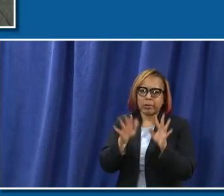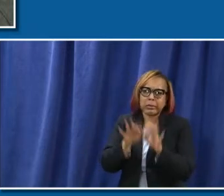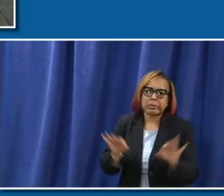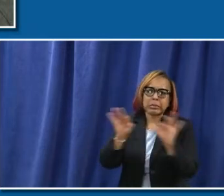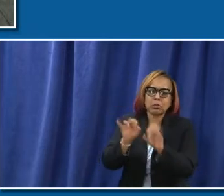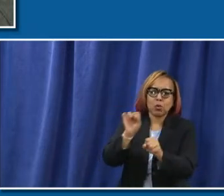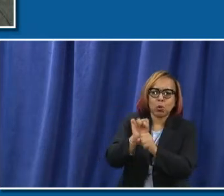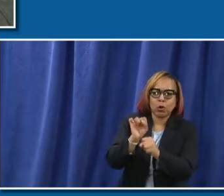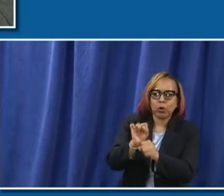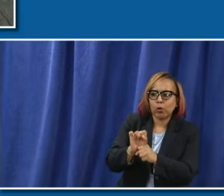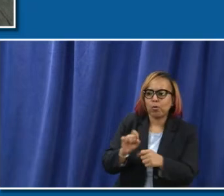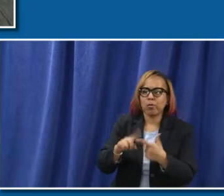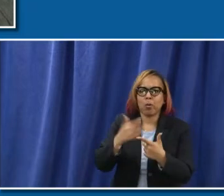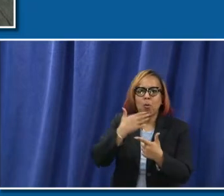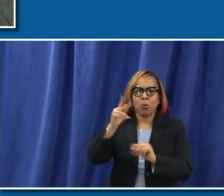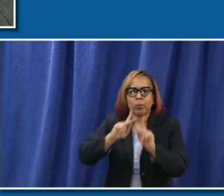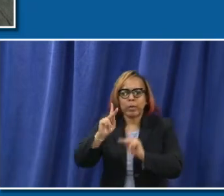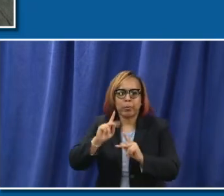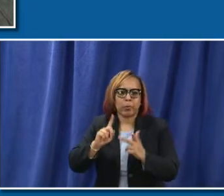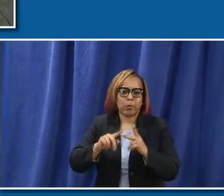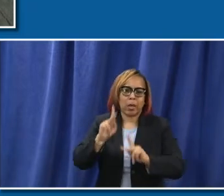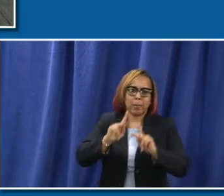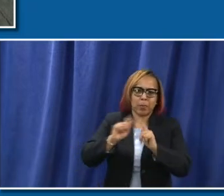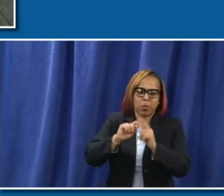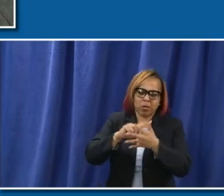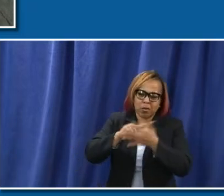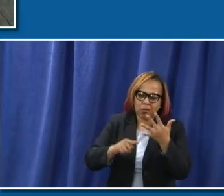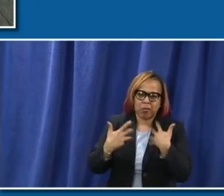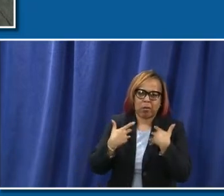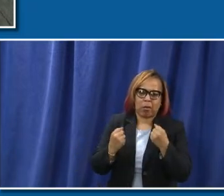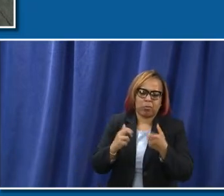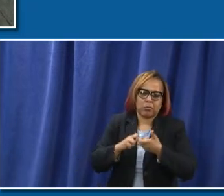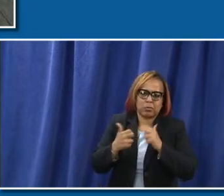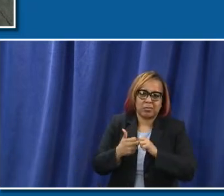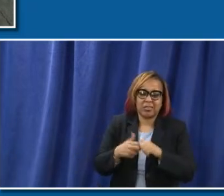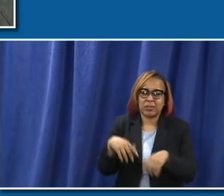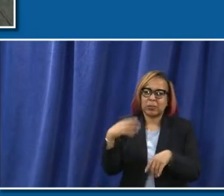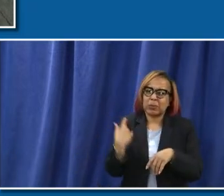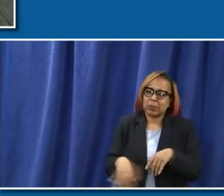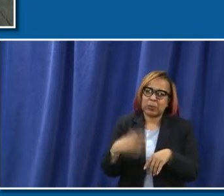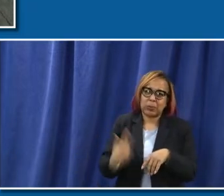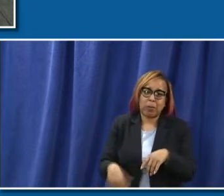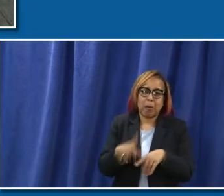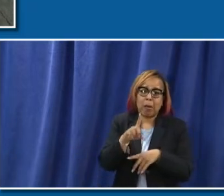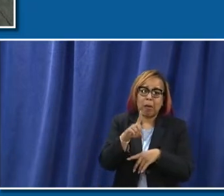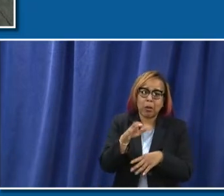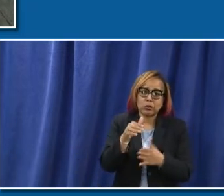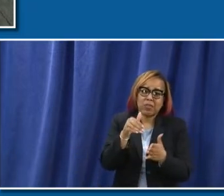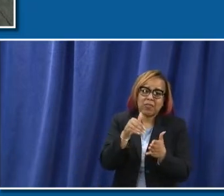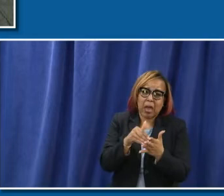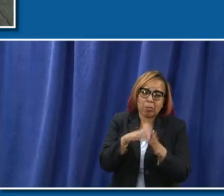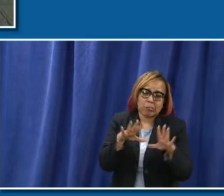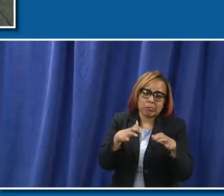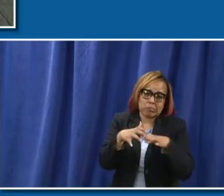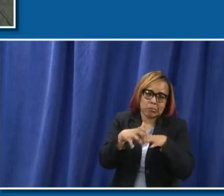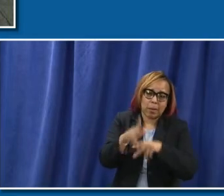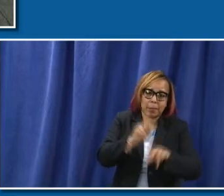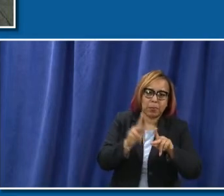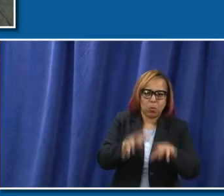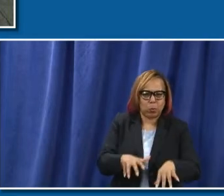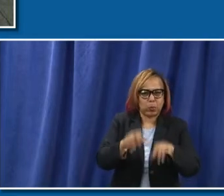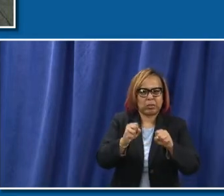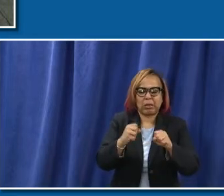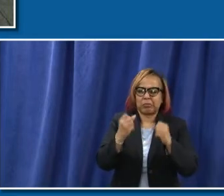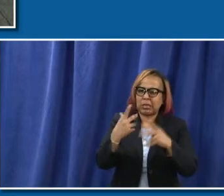workers and getting into older people and people with underlying conditions, that is hundreds of thousands of people, and that is going to take a number of months as